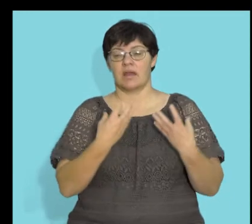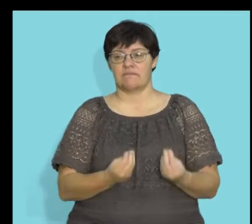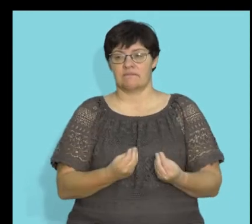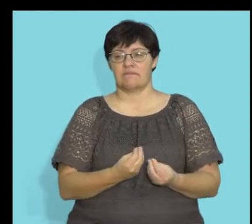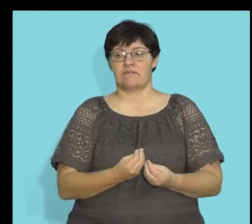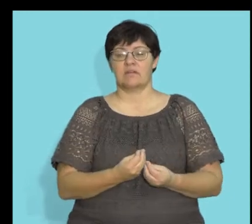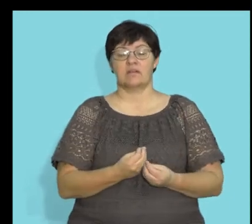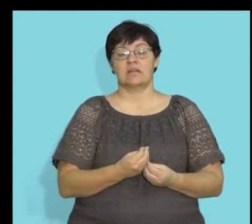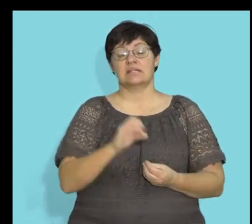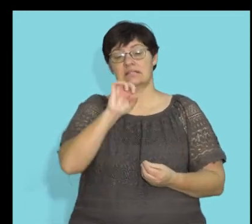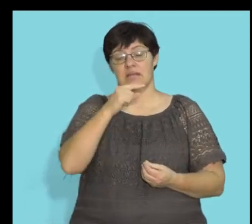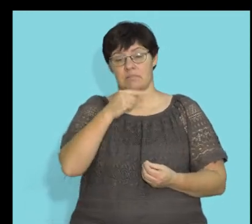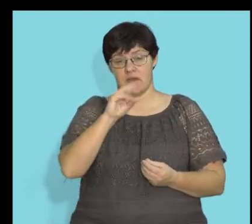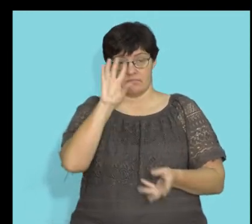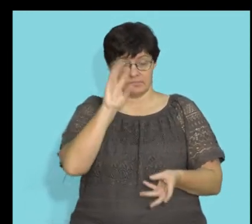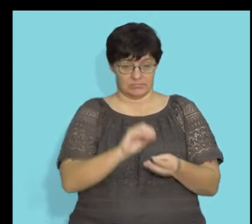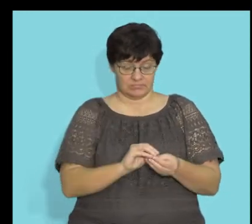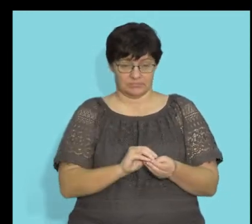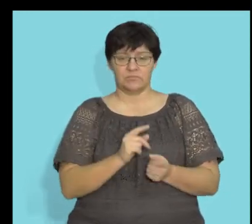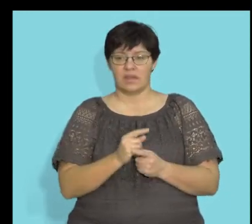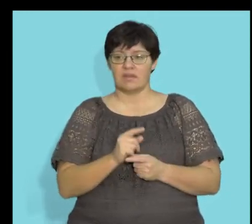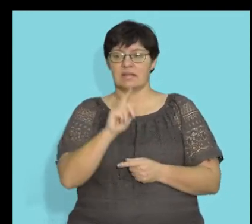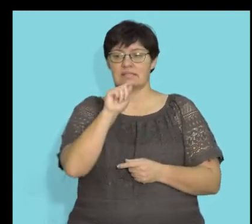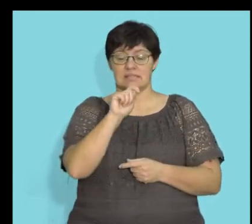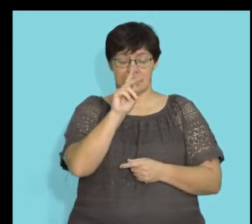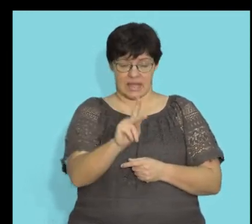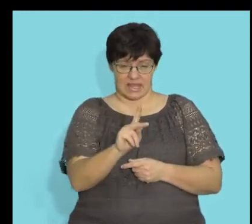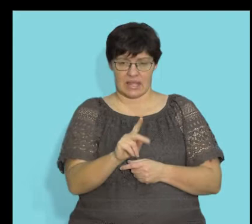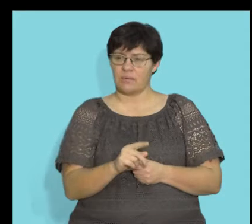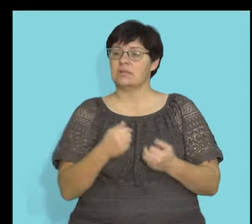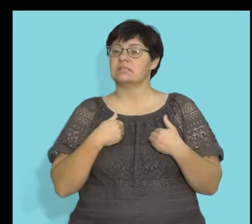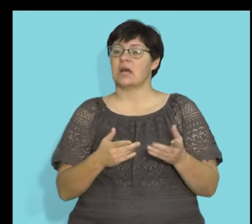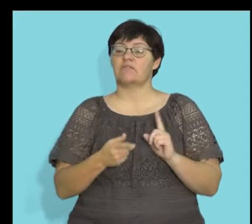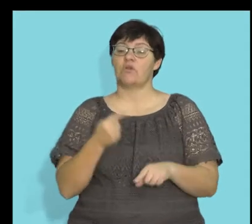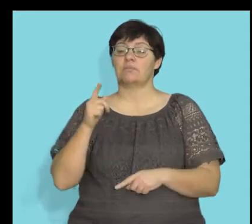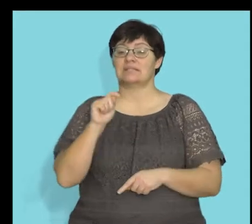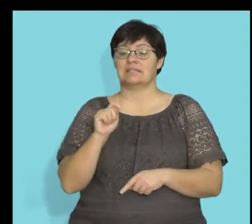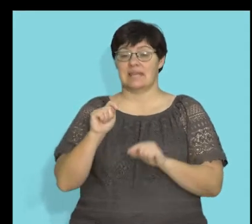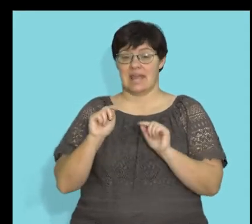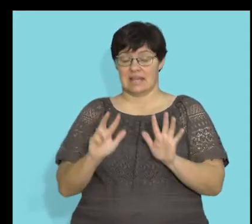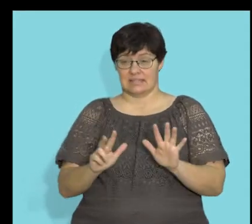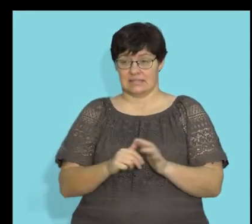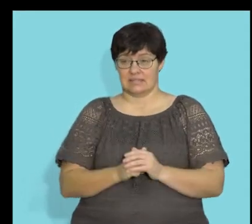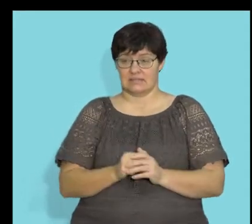We now have a sigma sum, again with tk, but I'm starting from term